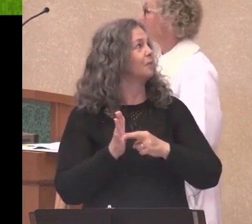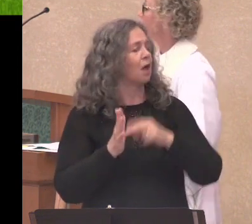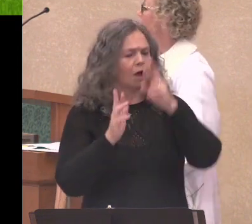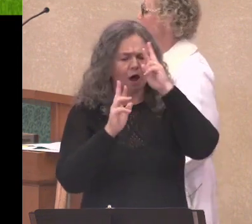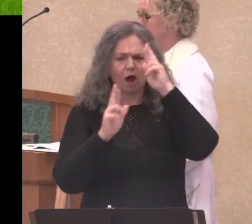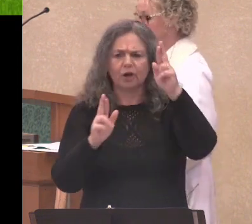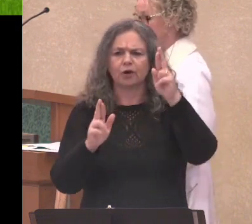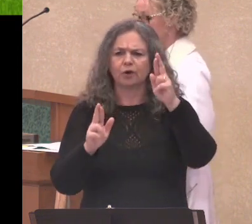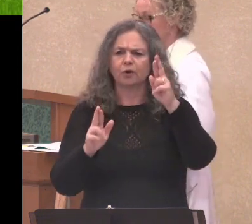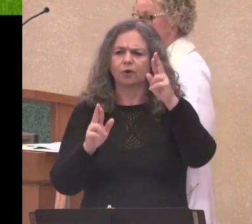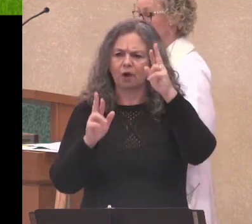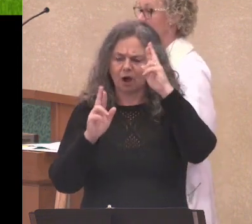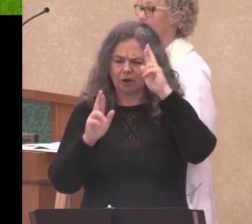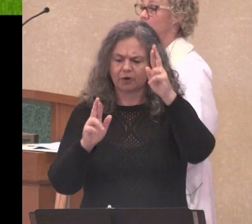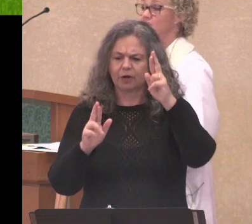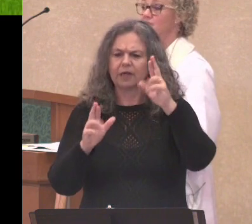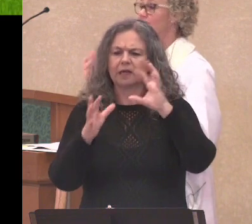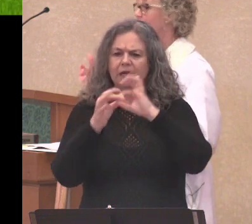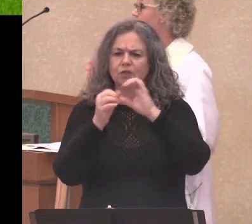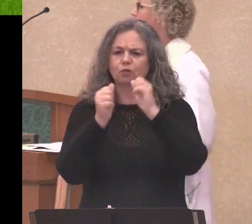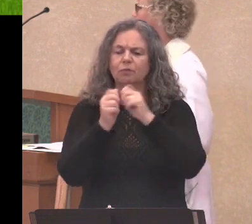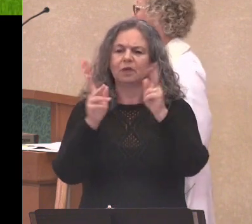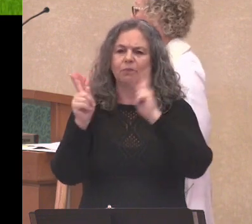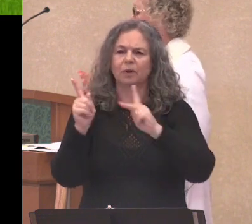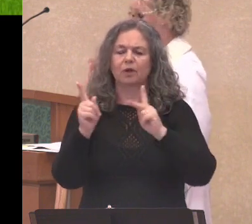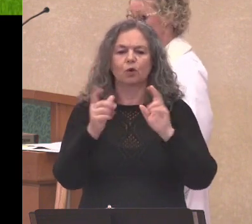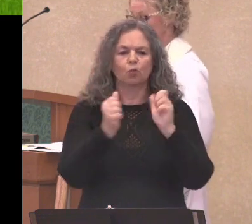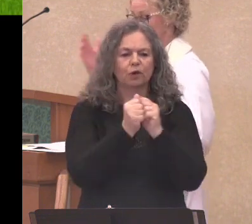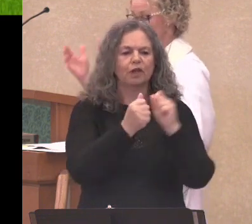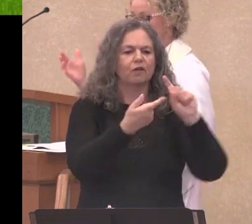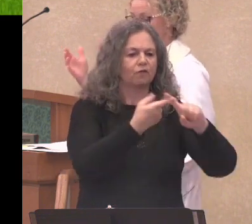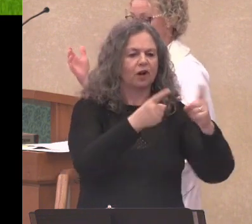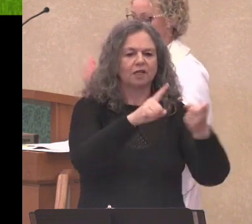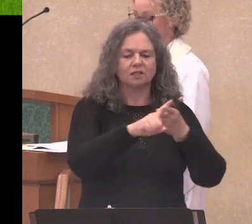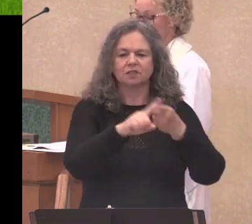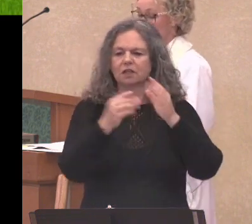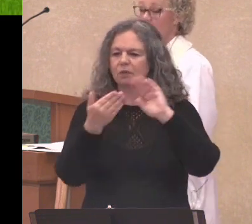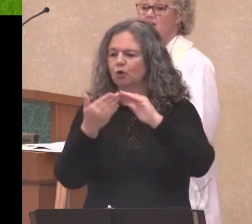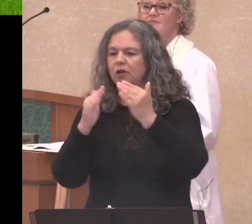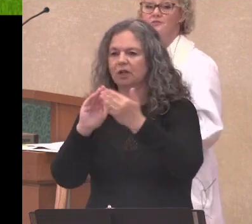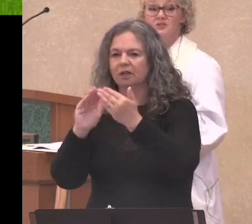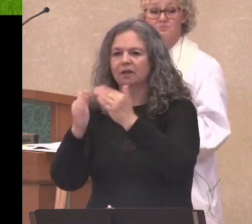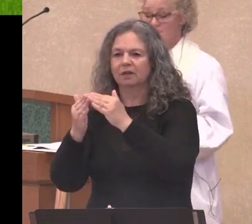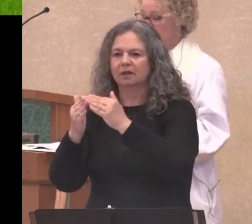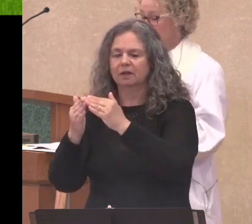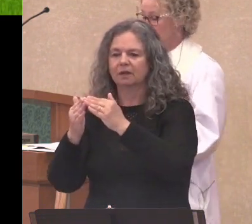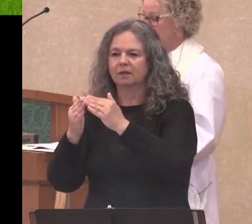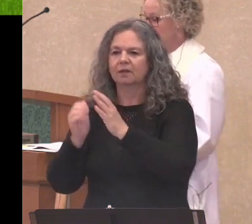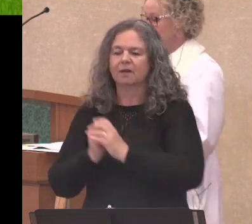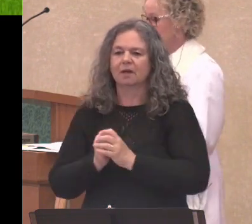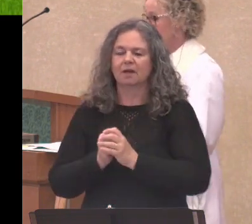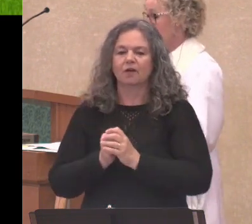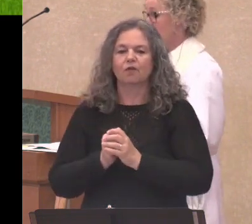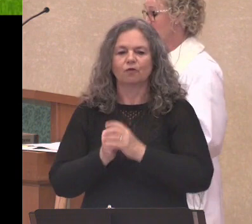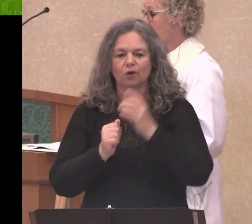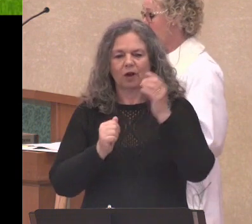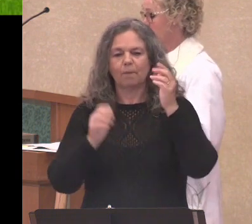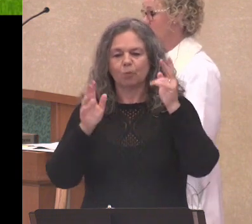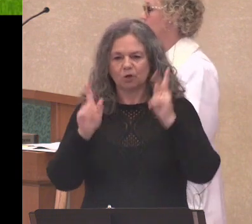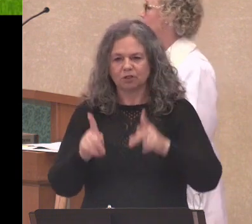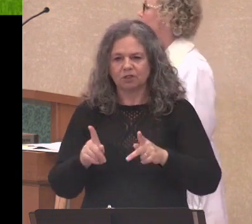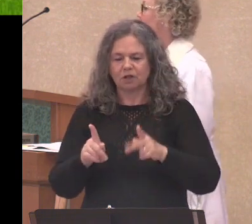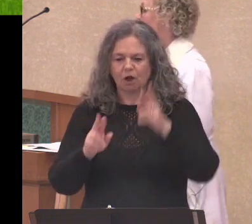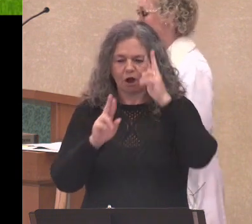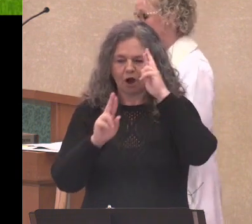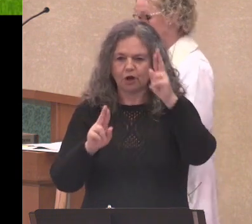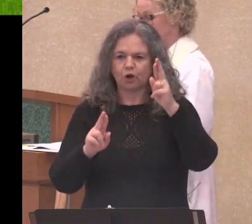dignity that belongs to a person in relation to their friends or their family or their community. for this particular person, their honor